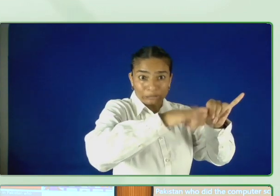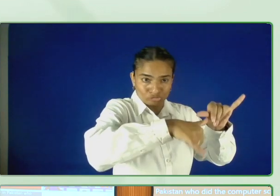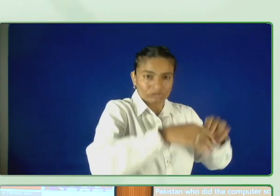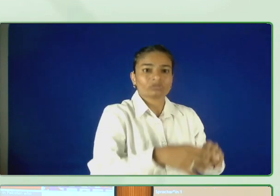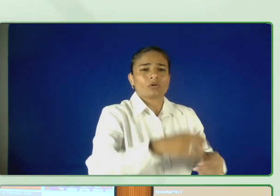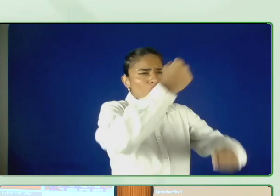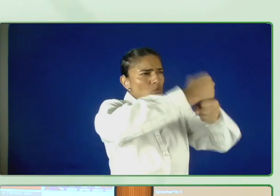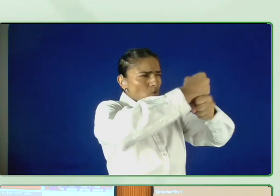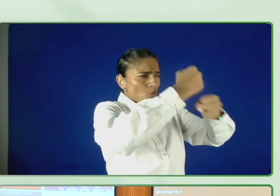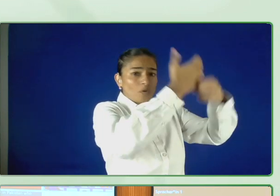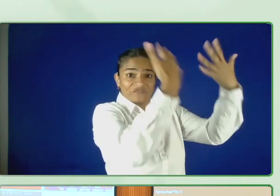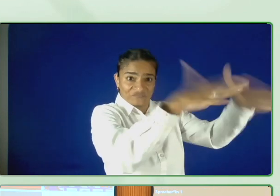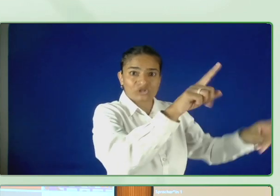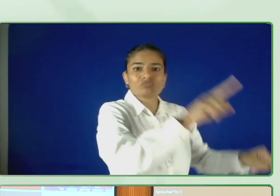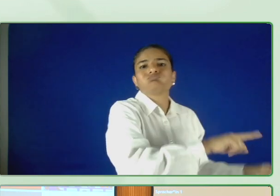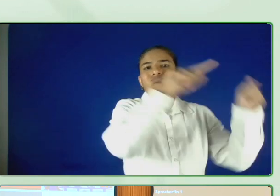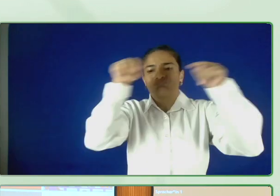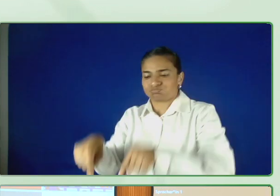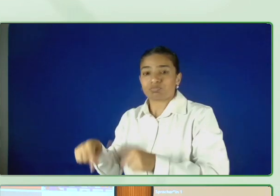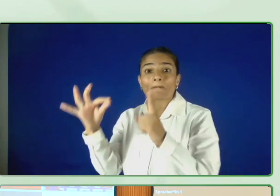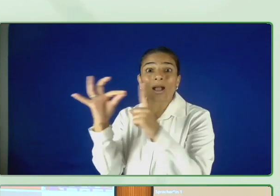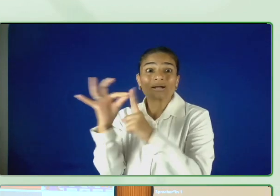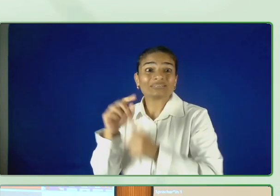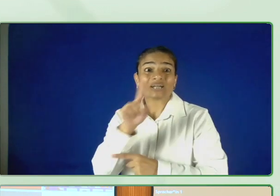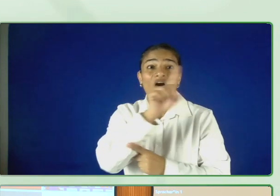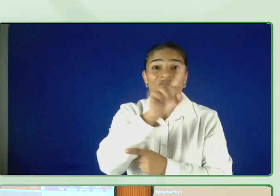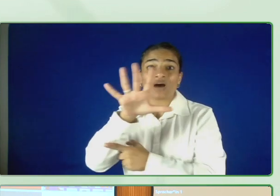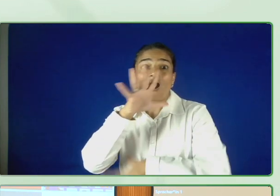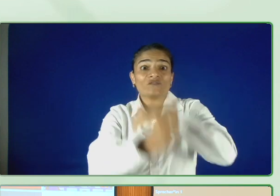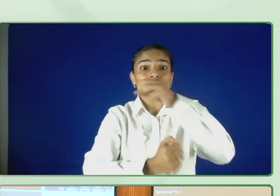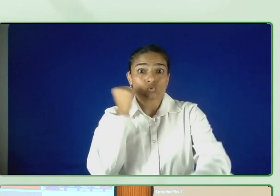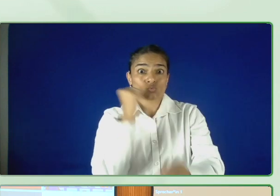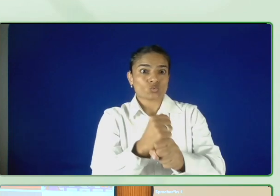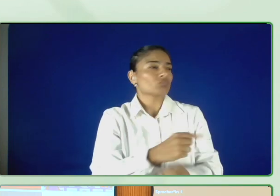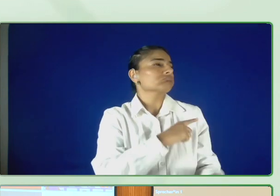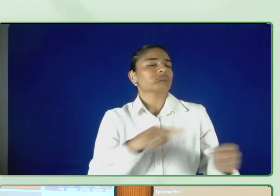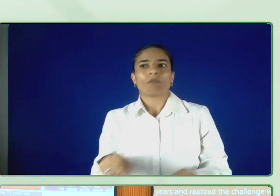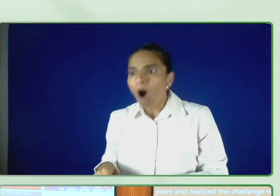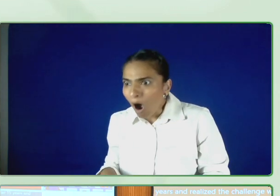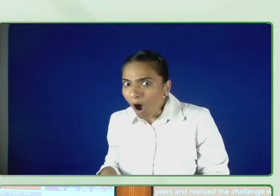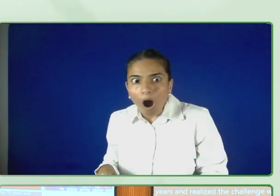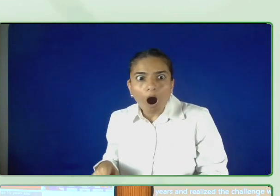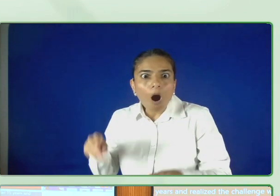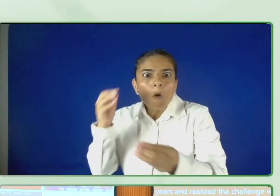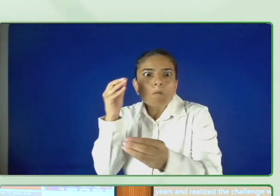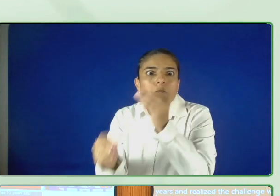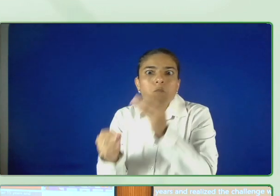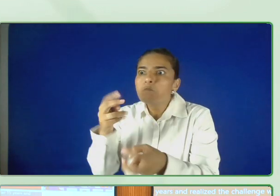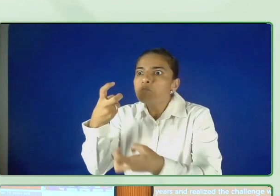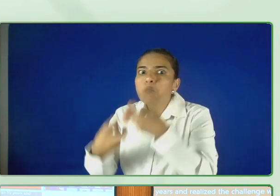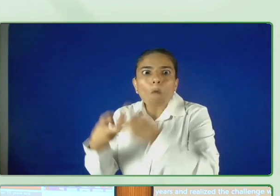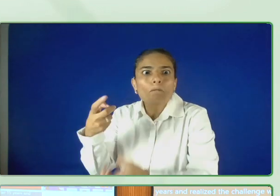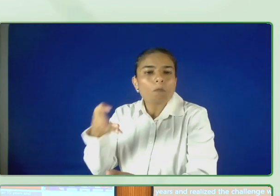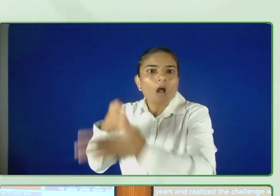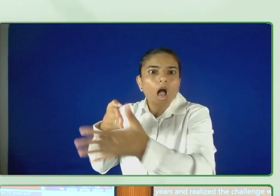and realized the challenge was still there. And he was not alone. If we talk about the global population